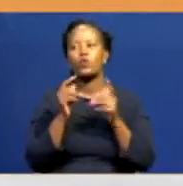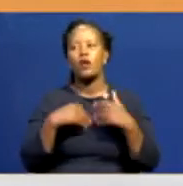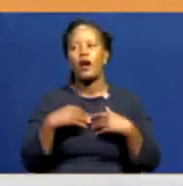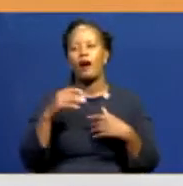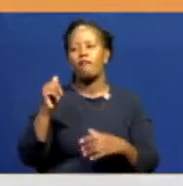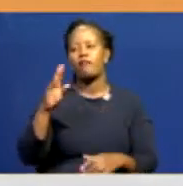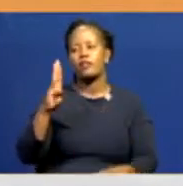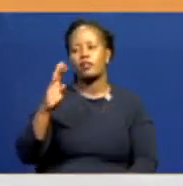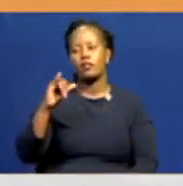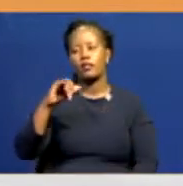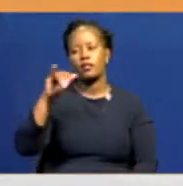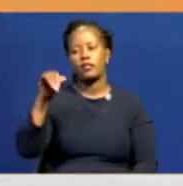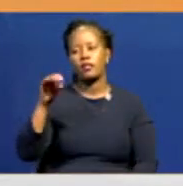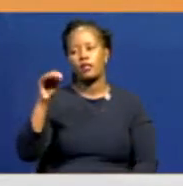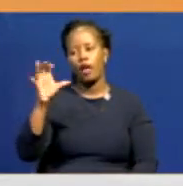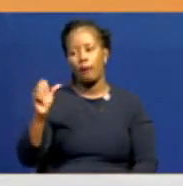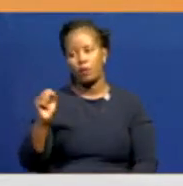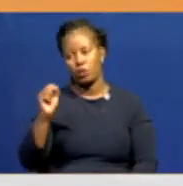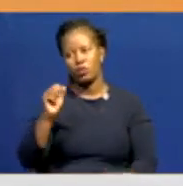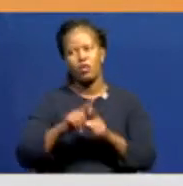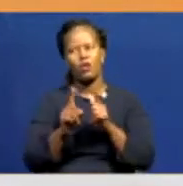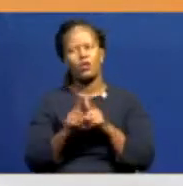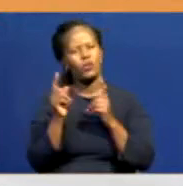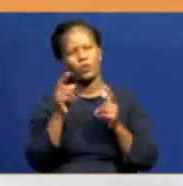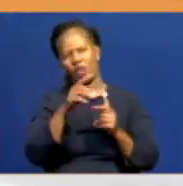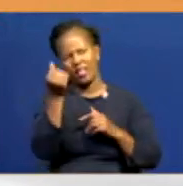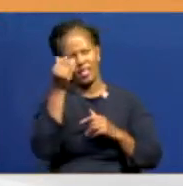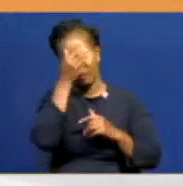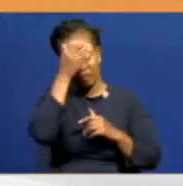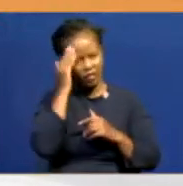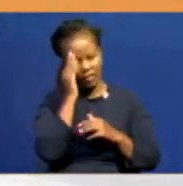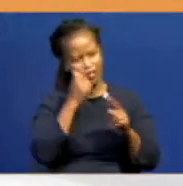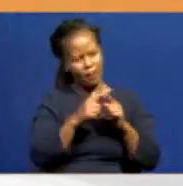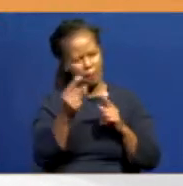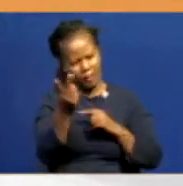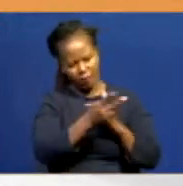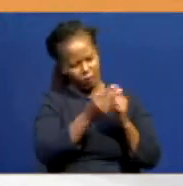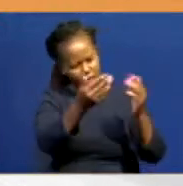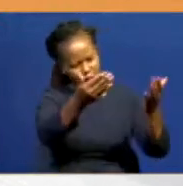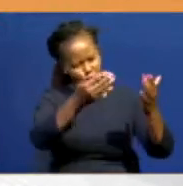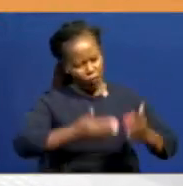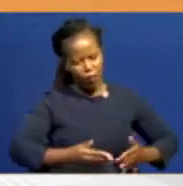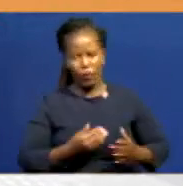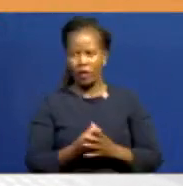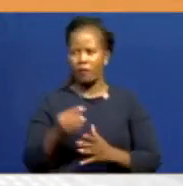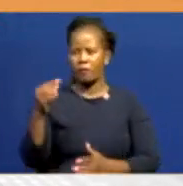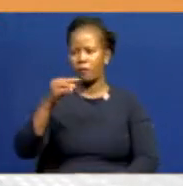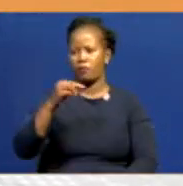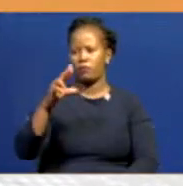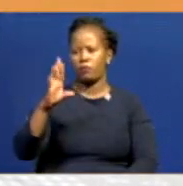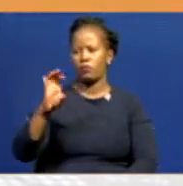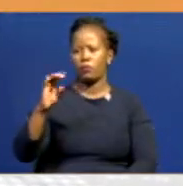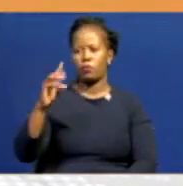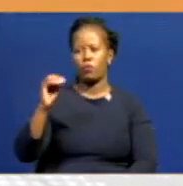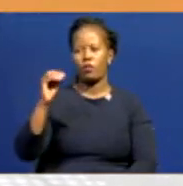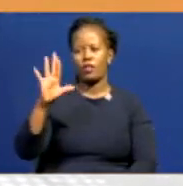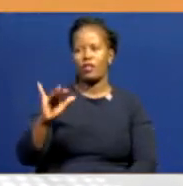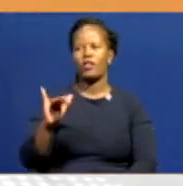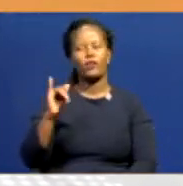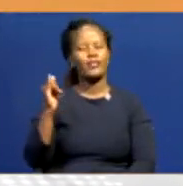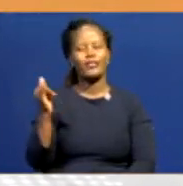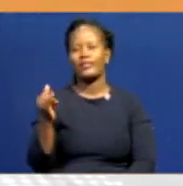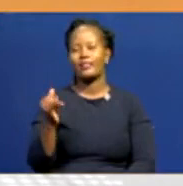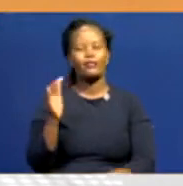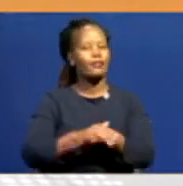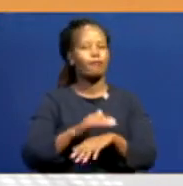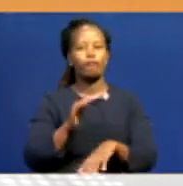Abidjan, San Pedro. Where else have I forgotten? But karibuni sana. Yeah, Gregory Mulemi, regular here, you know, great